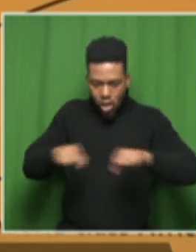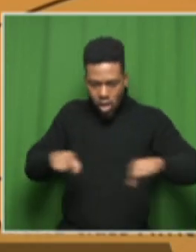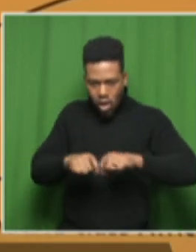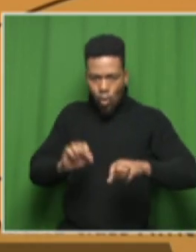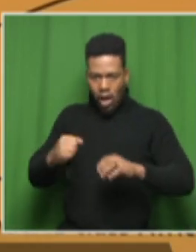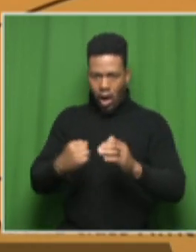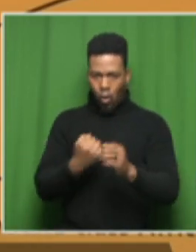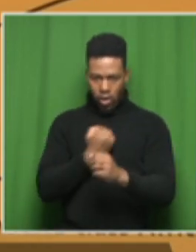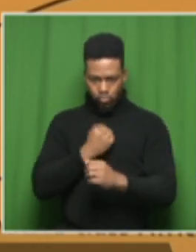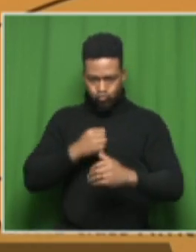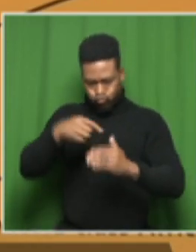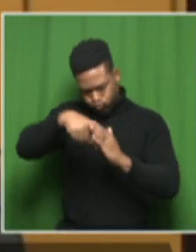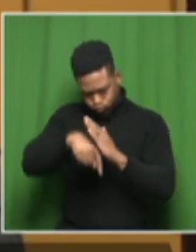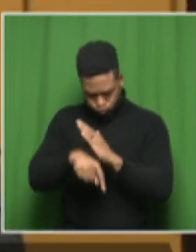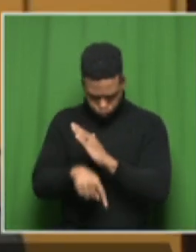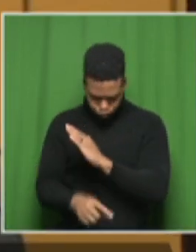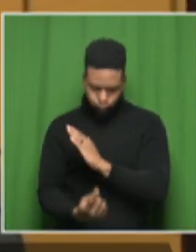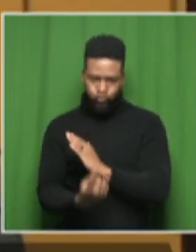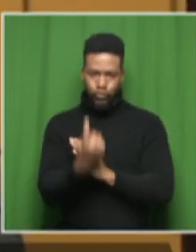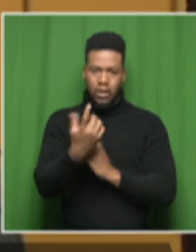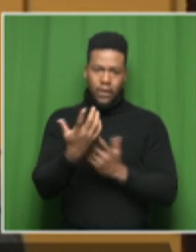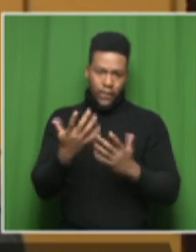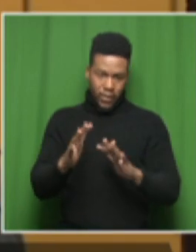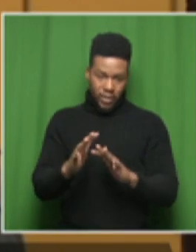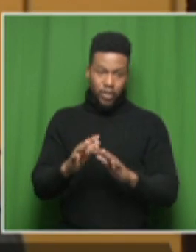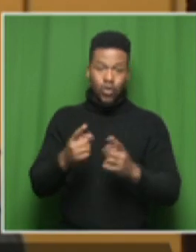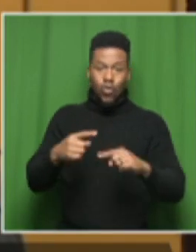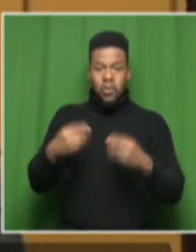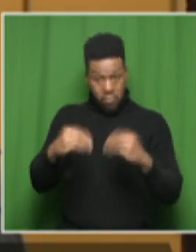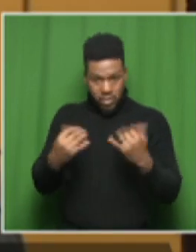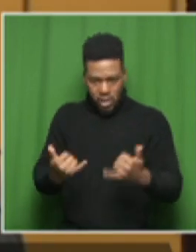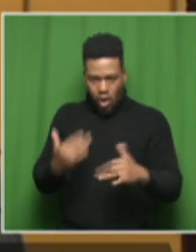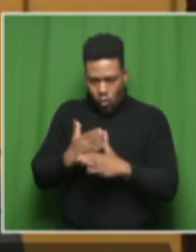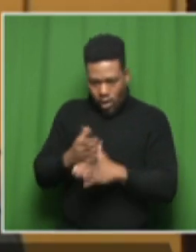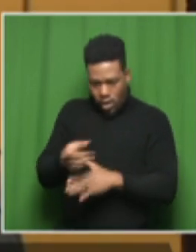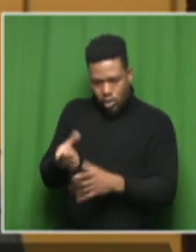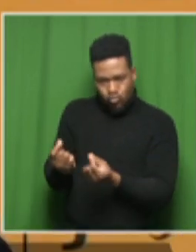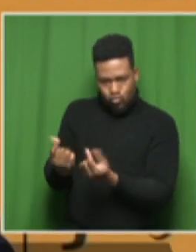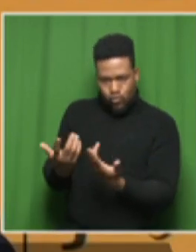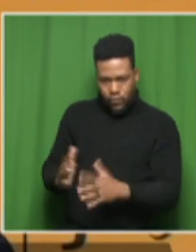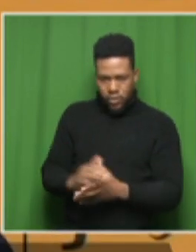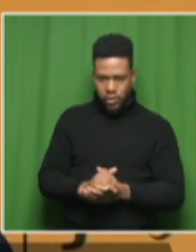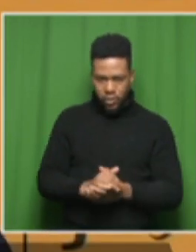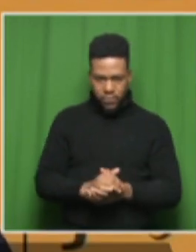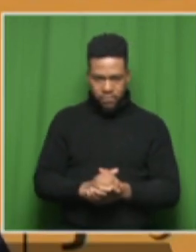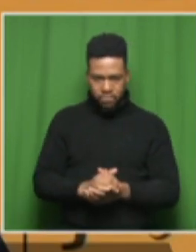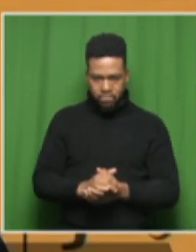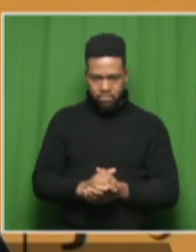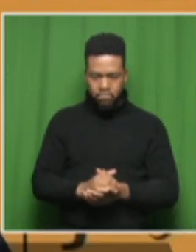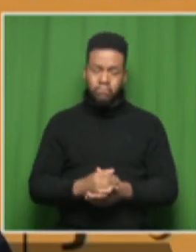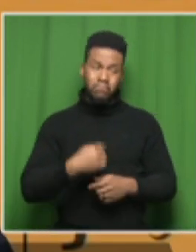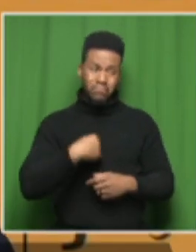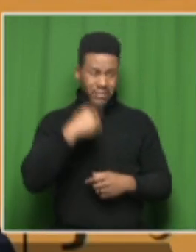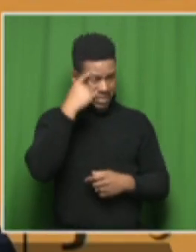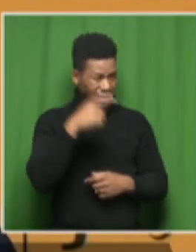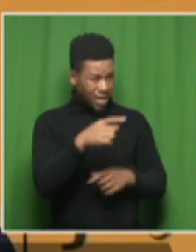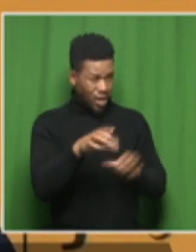through underground as well. And it's the type of work that we're doing. Is this a syndicate? I think that was the core of the question.